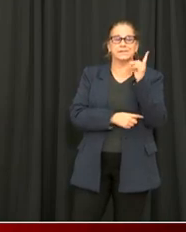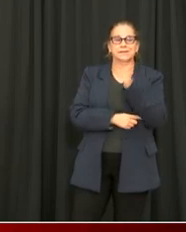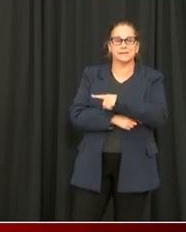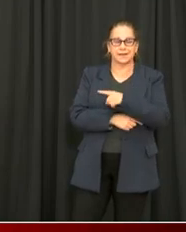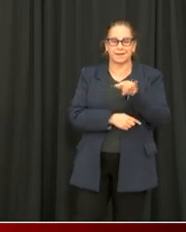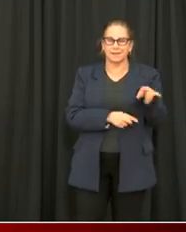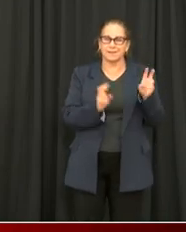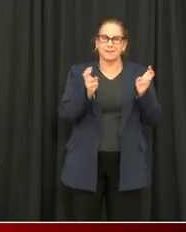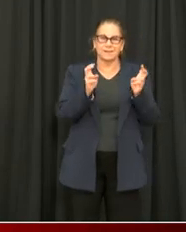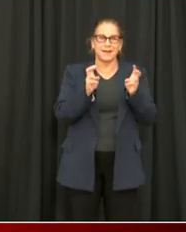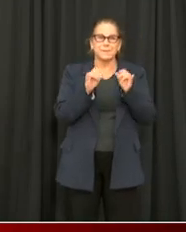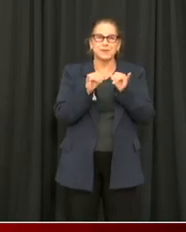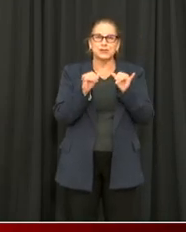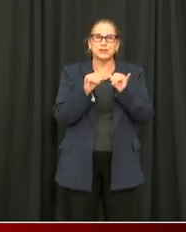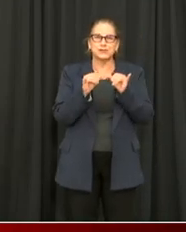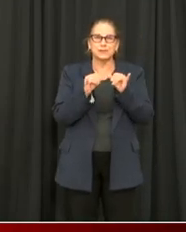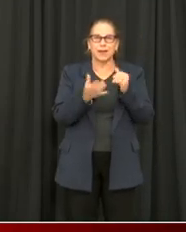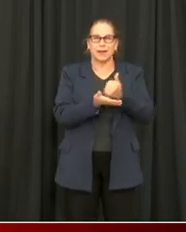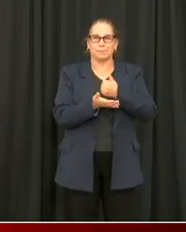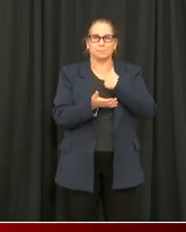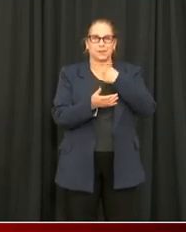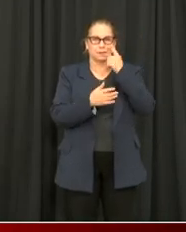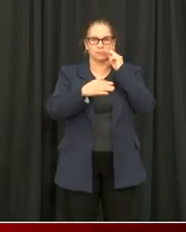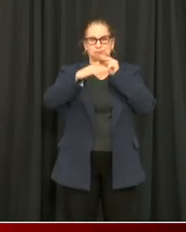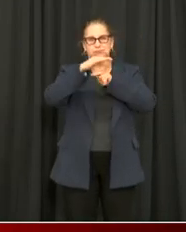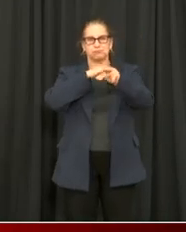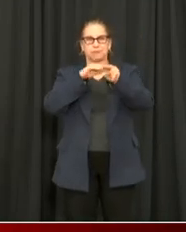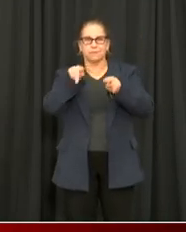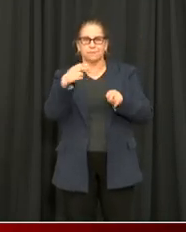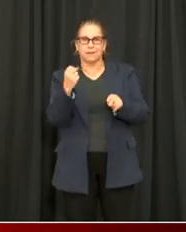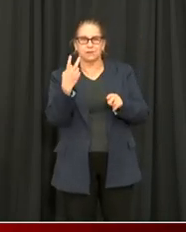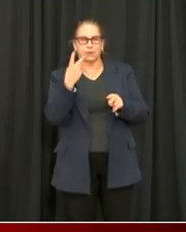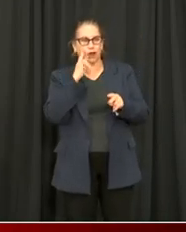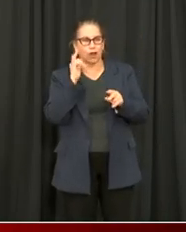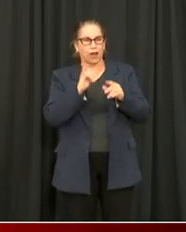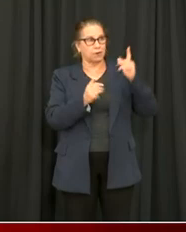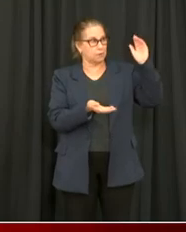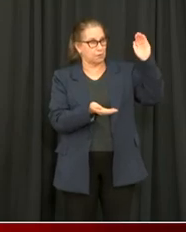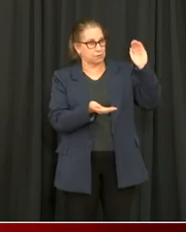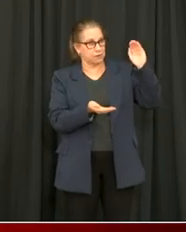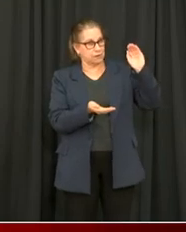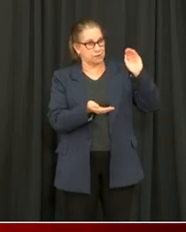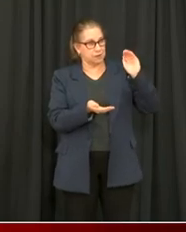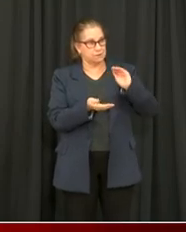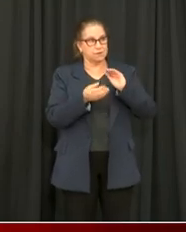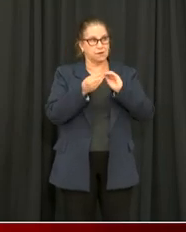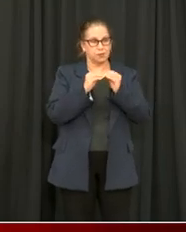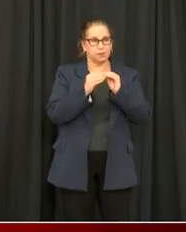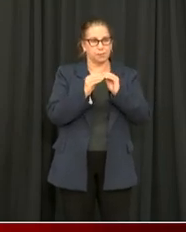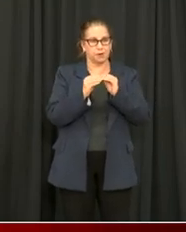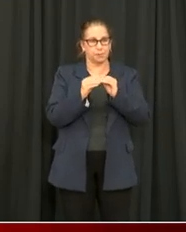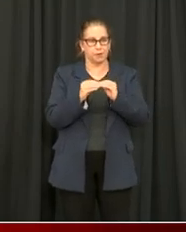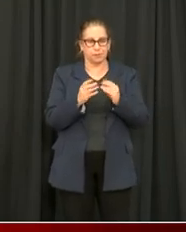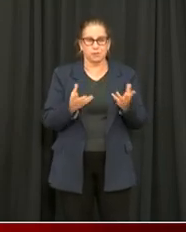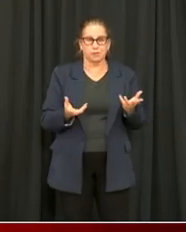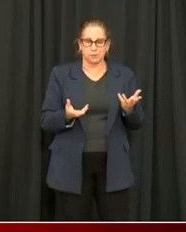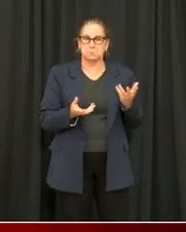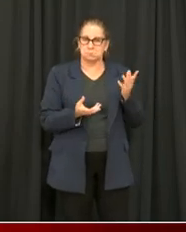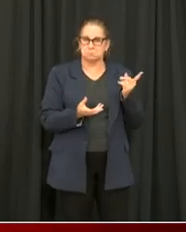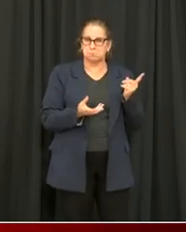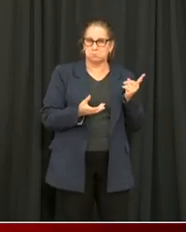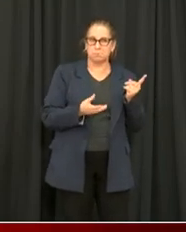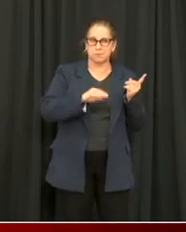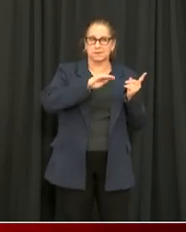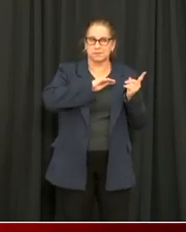making. So that's where we're going with. And we have the number of people who we need, and the number